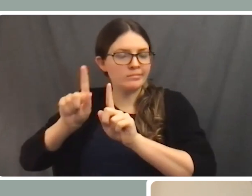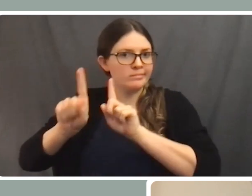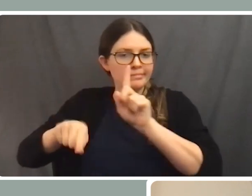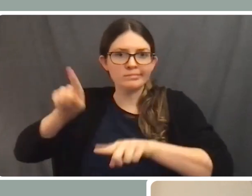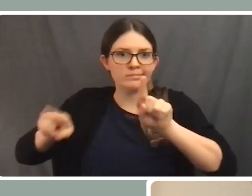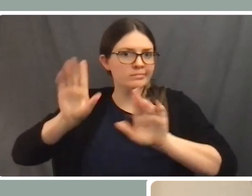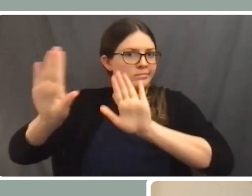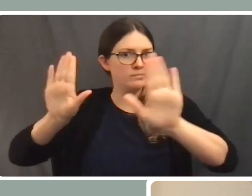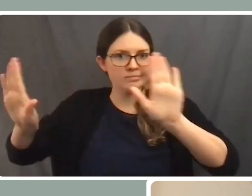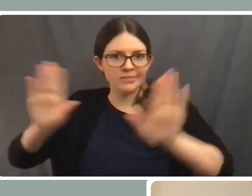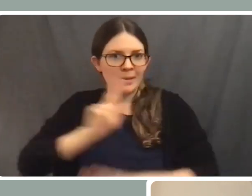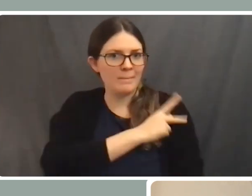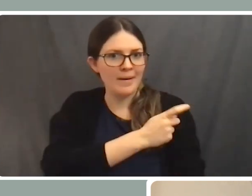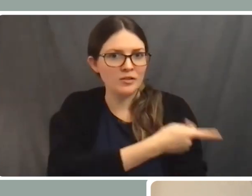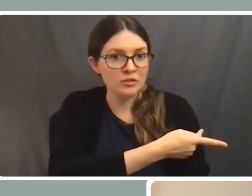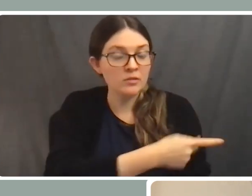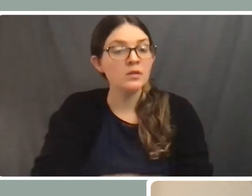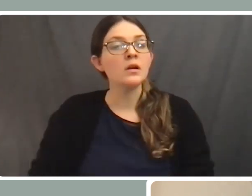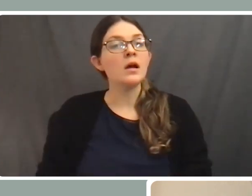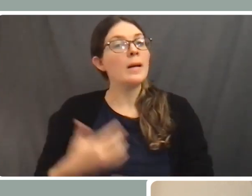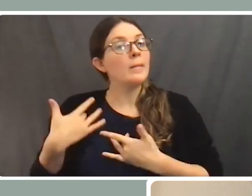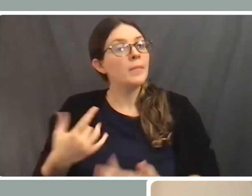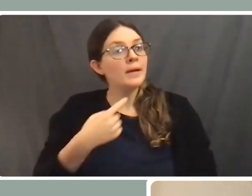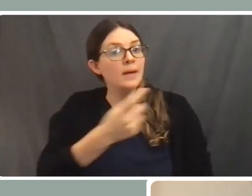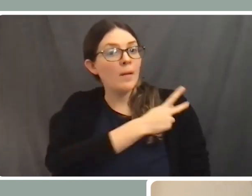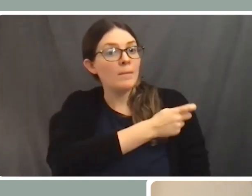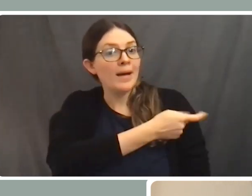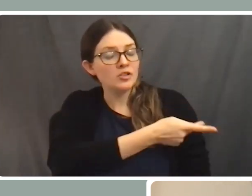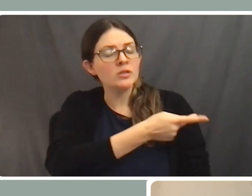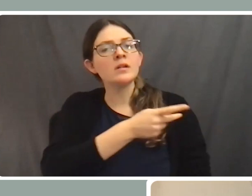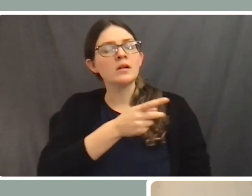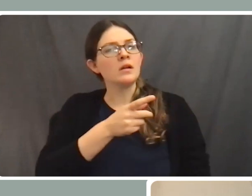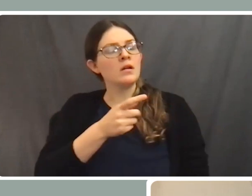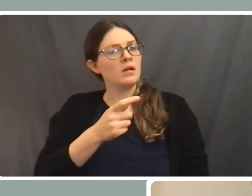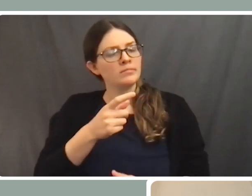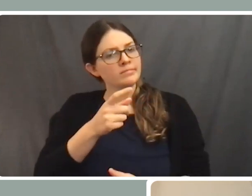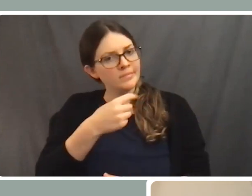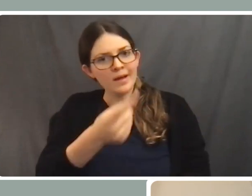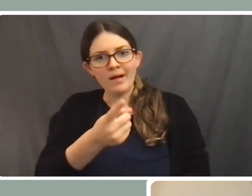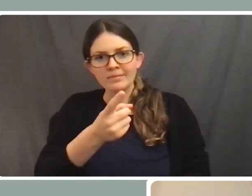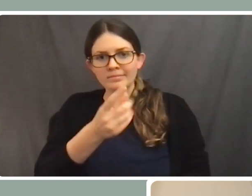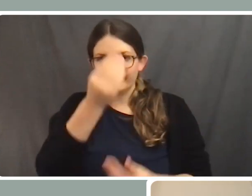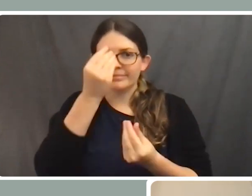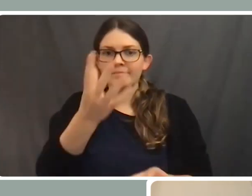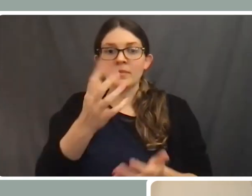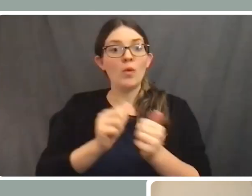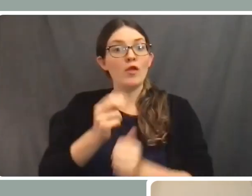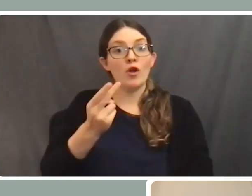what I always tell patients and, can always say very confidently is that in HER2 positive breast cancer, we